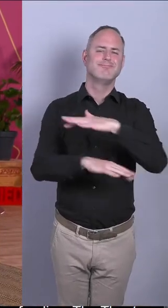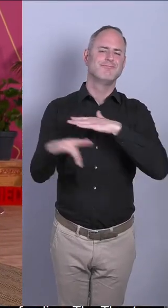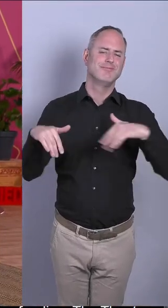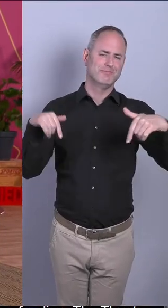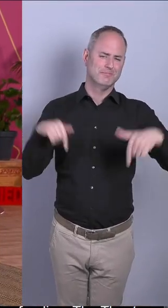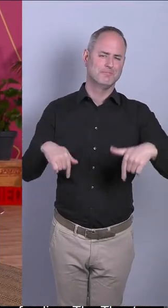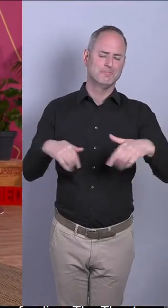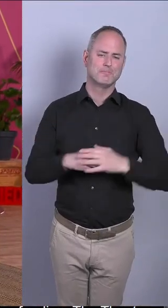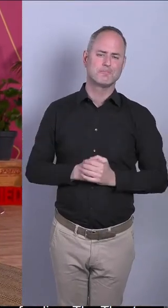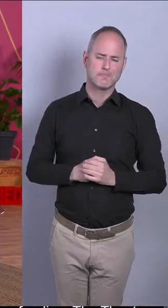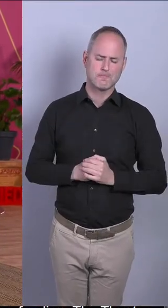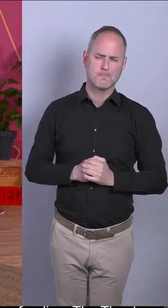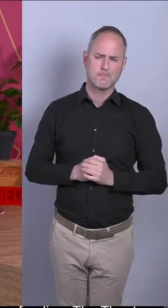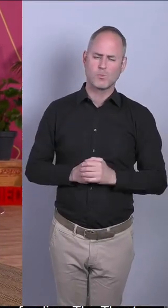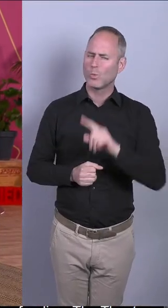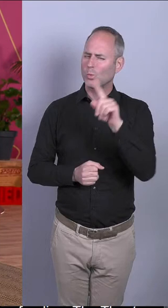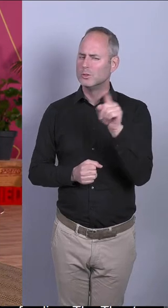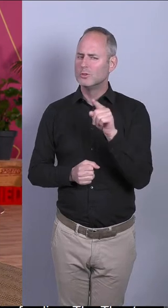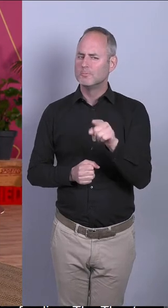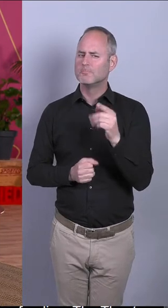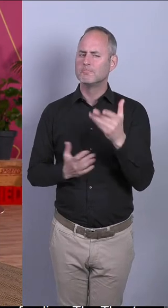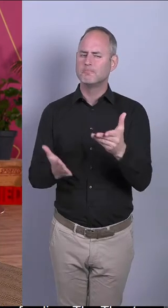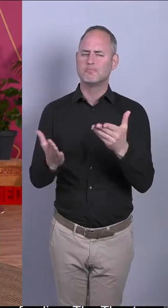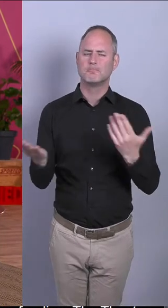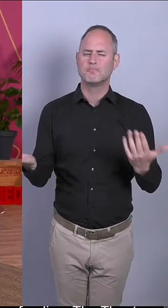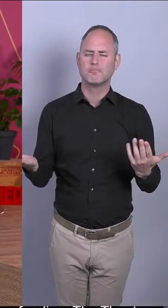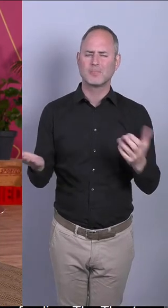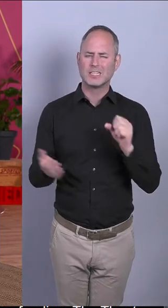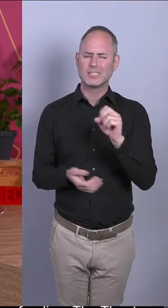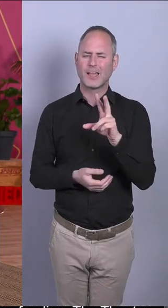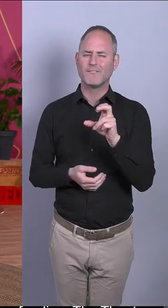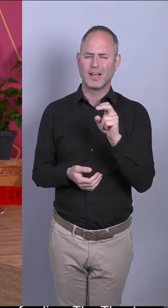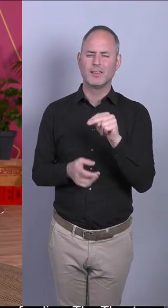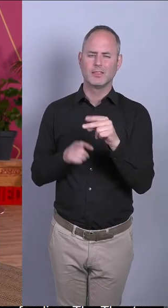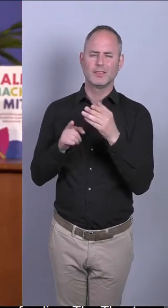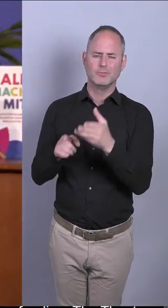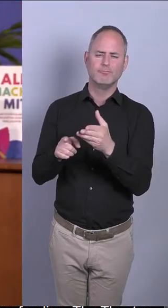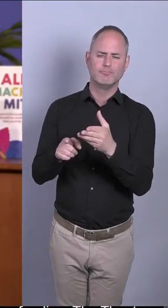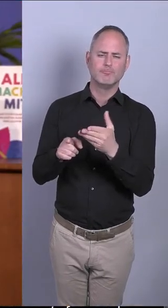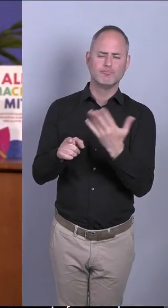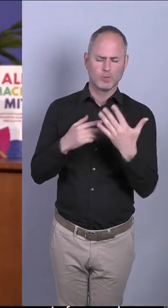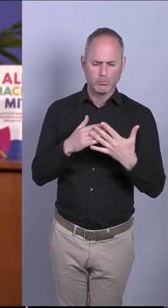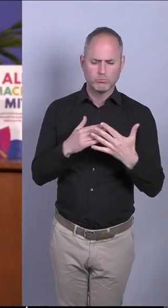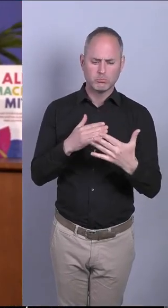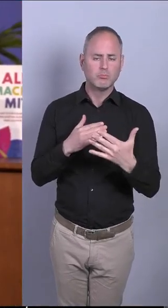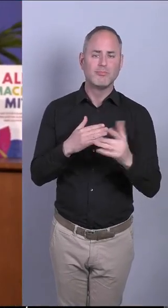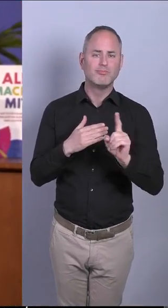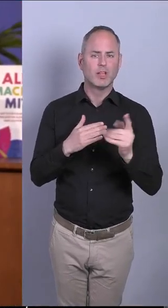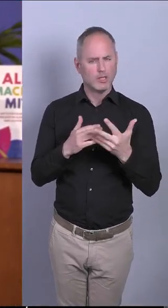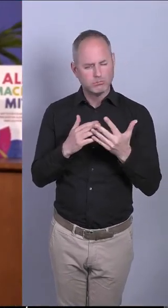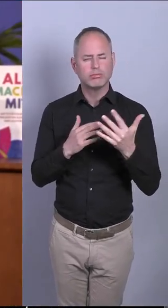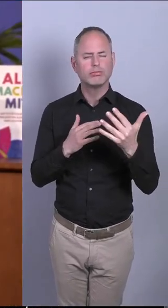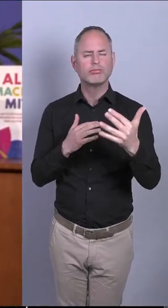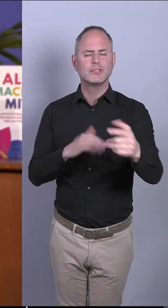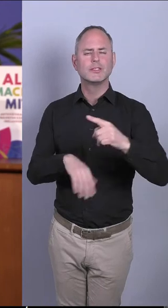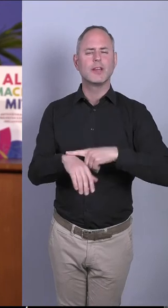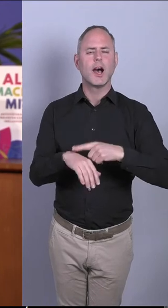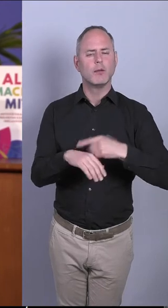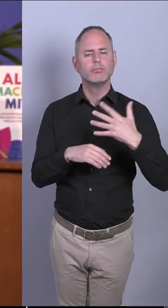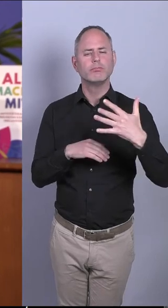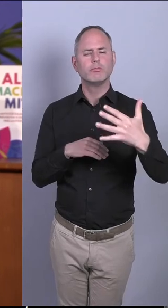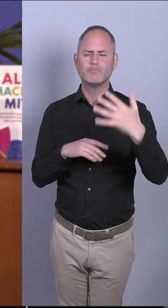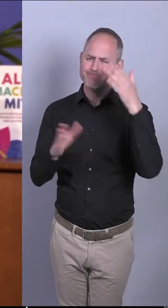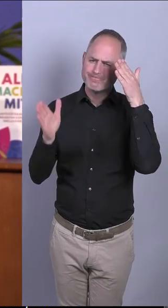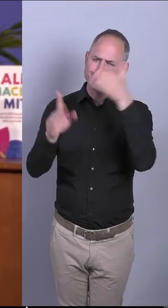sustainability. And what do you hope will remain, Sven? Well, for us, it is important to really focus